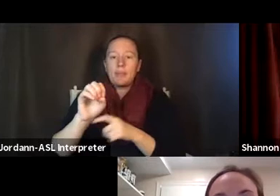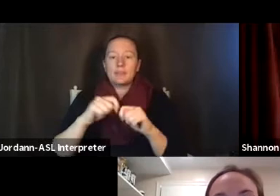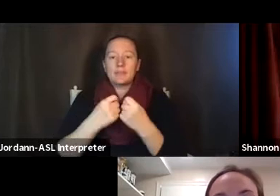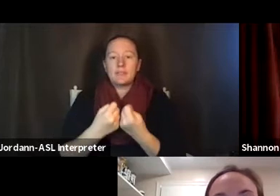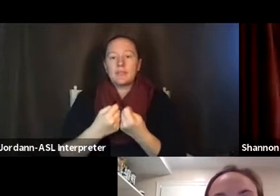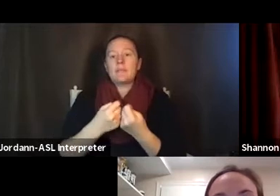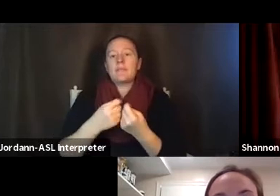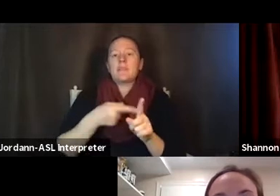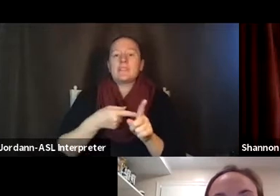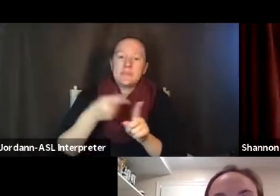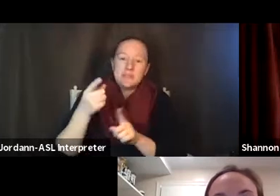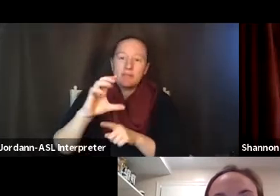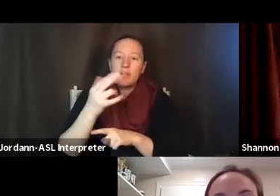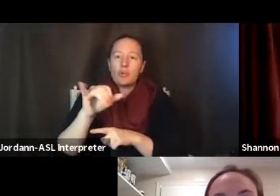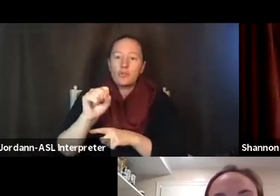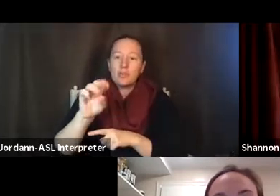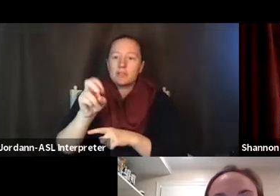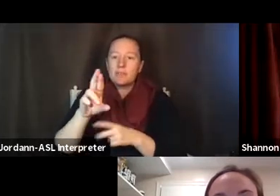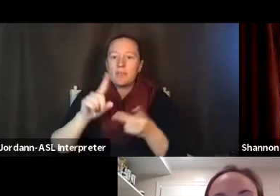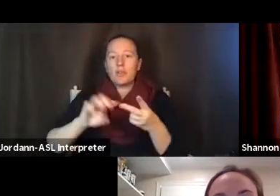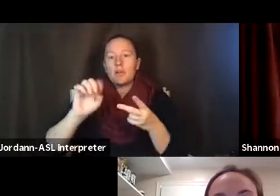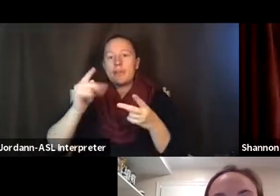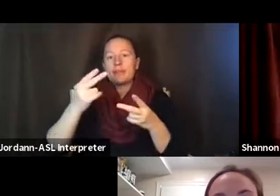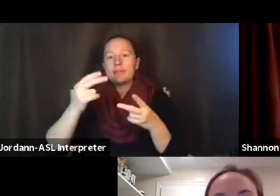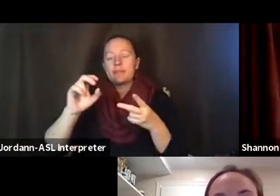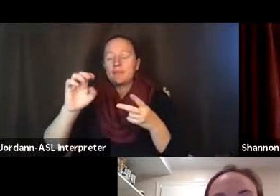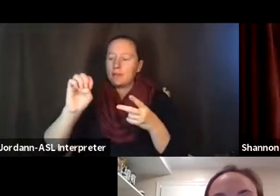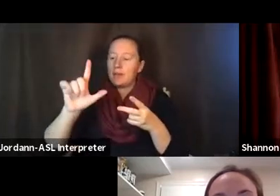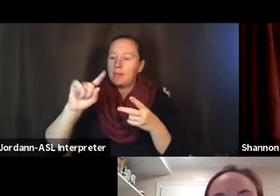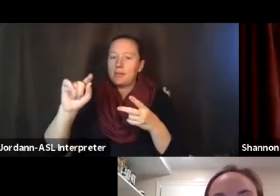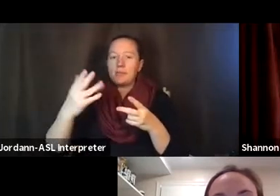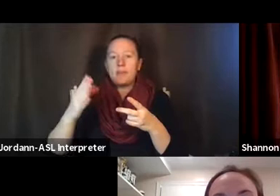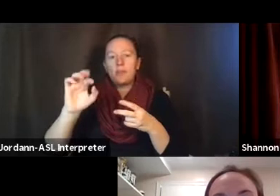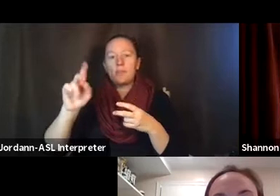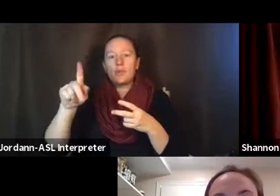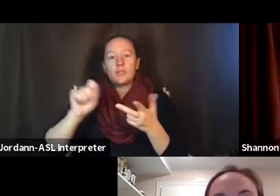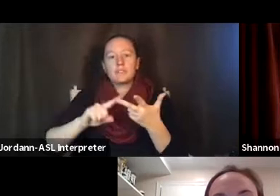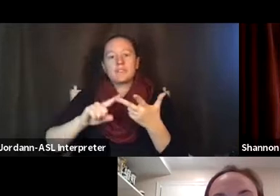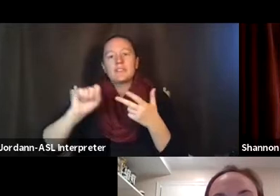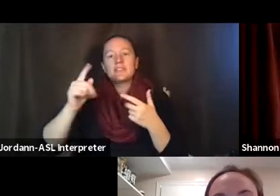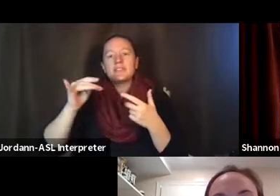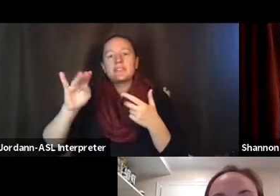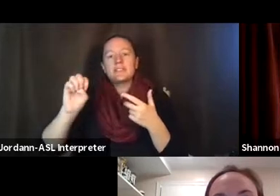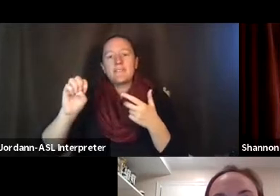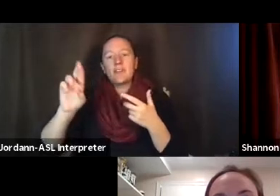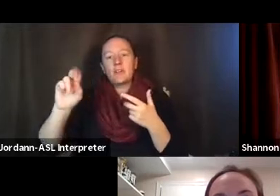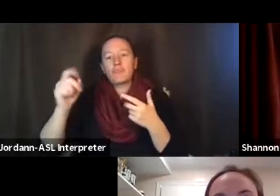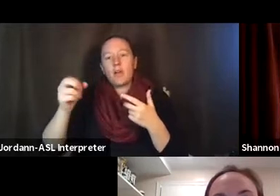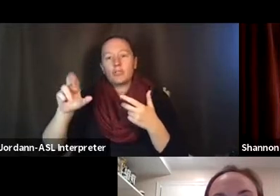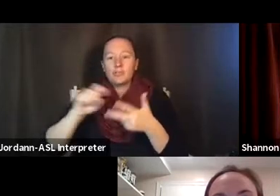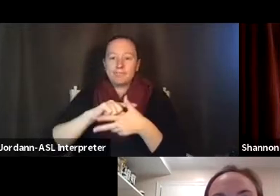Miller and Elizabeth Brooks and Stephanie Rogers, who were really just core